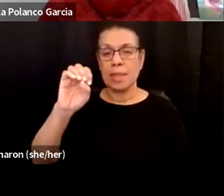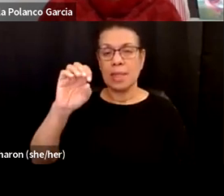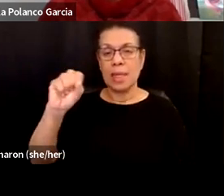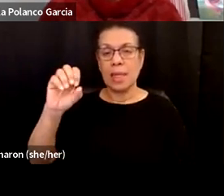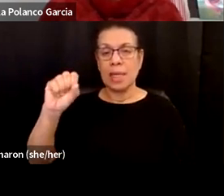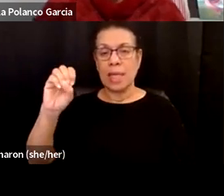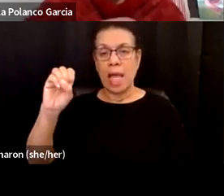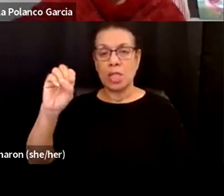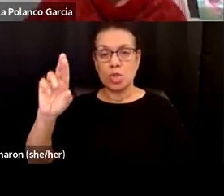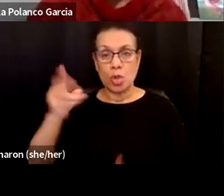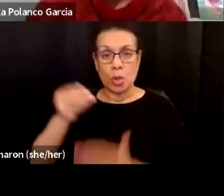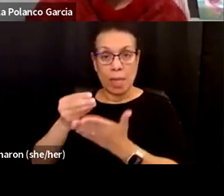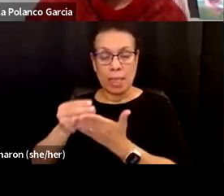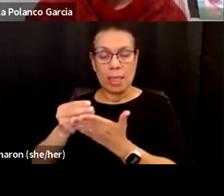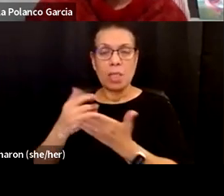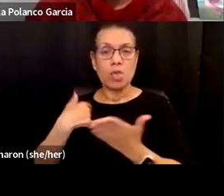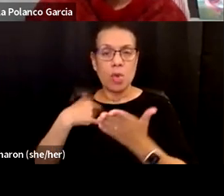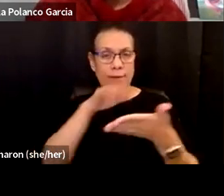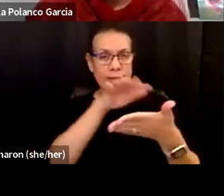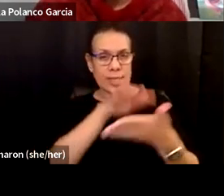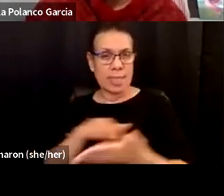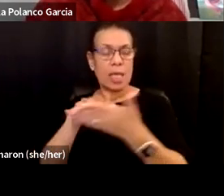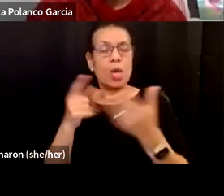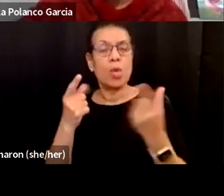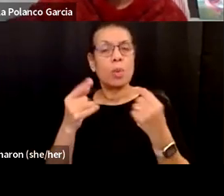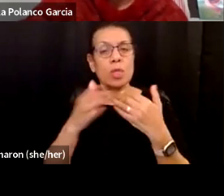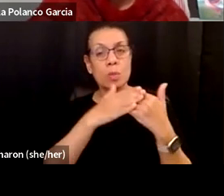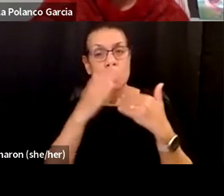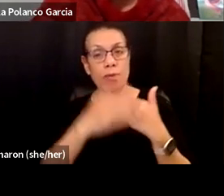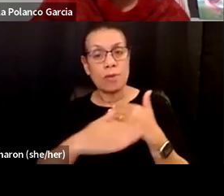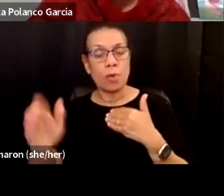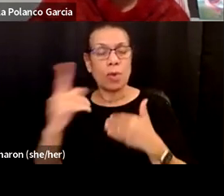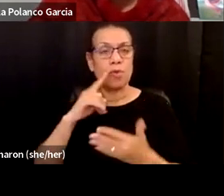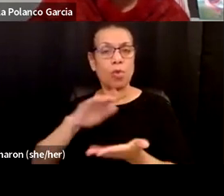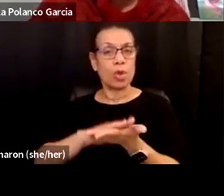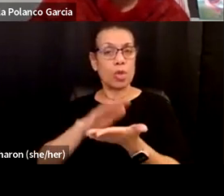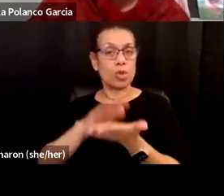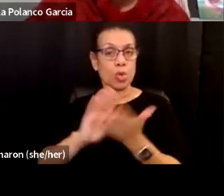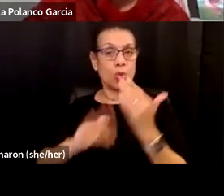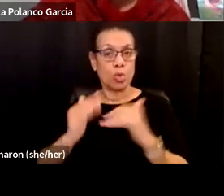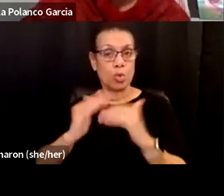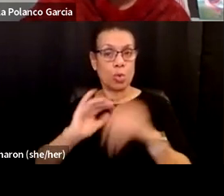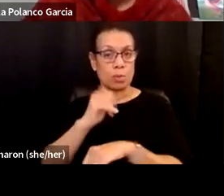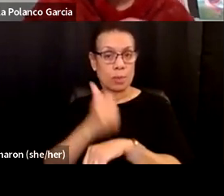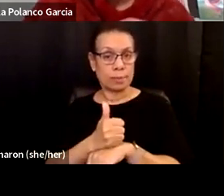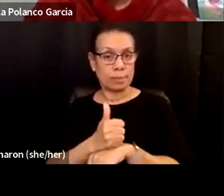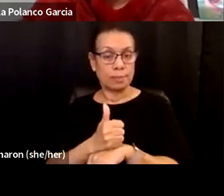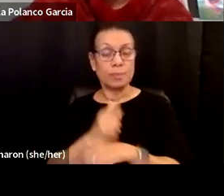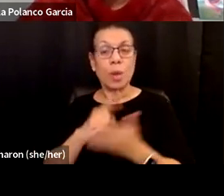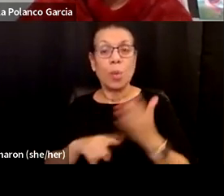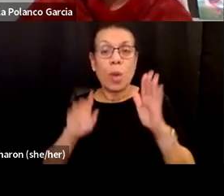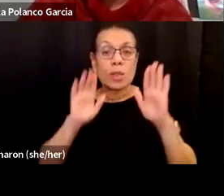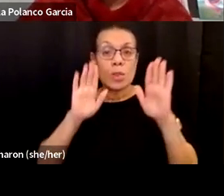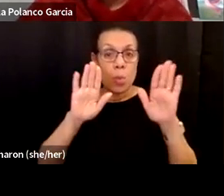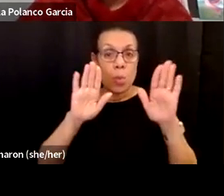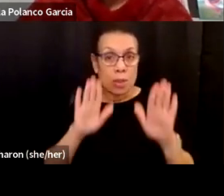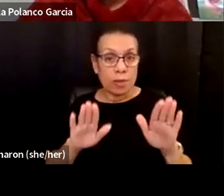really launch a comprehensive study moving forward for our school facilities the wonderful thing is that we're